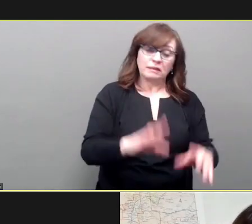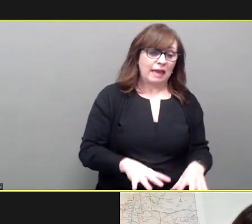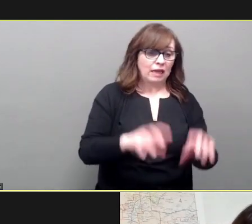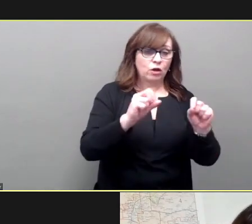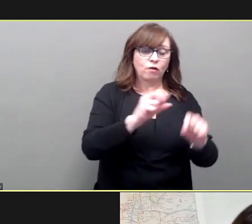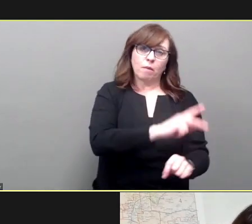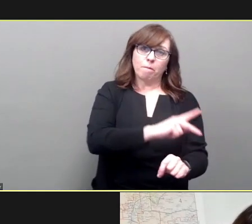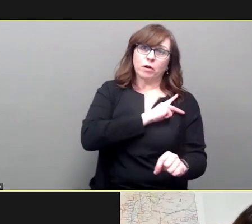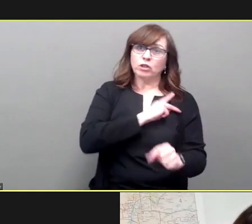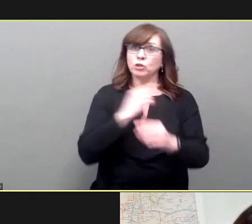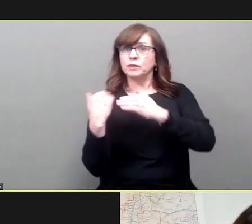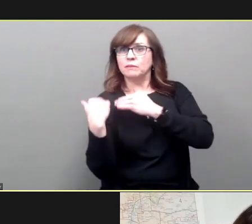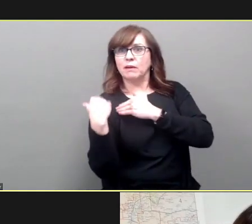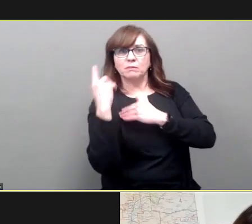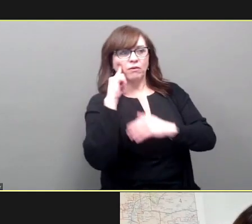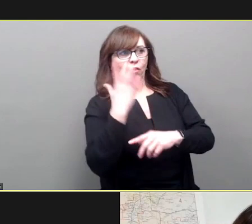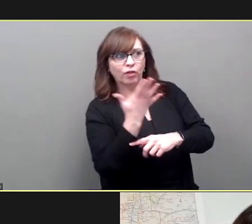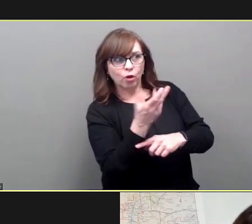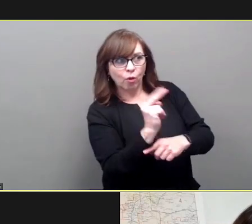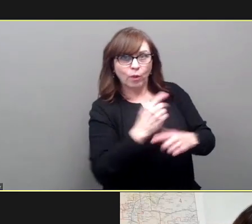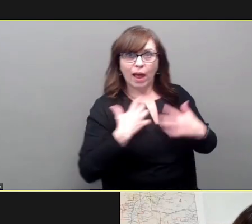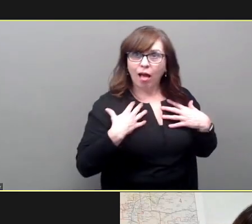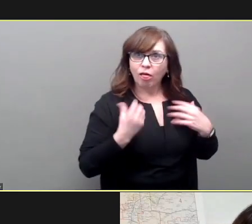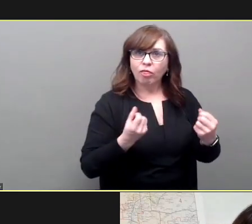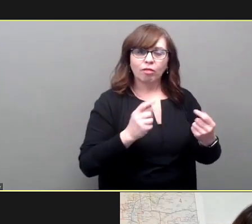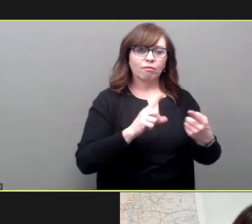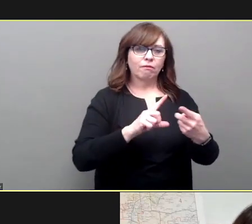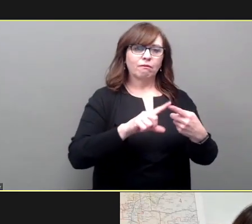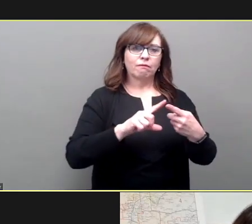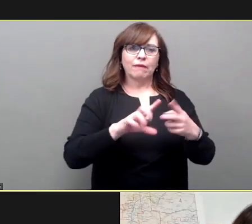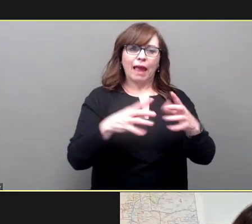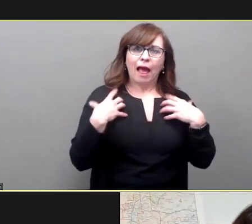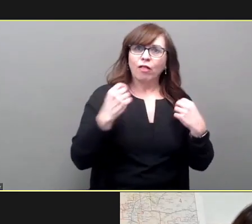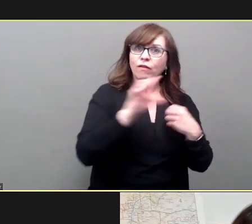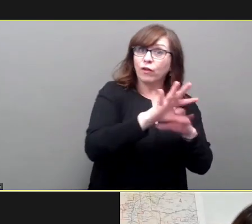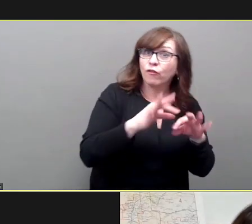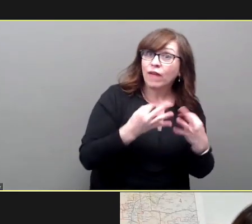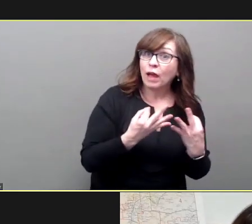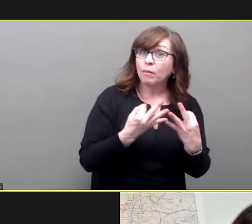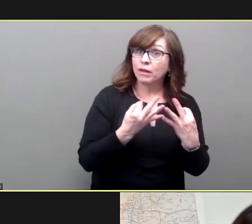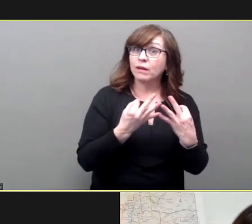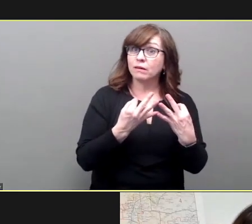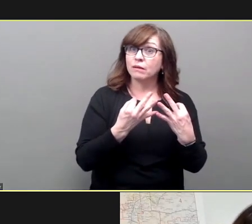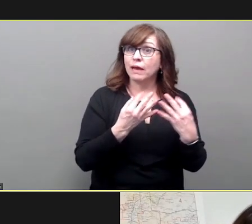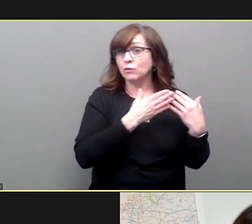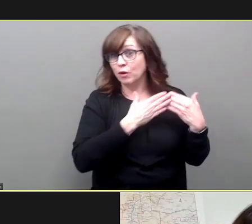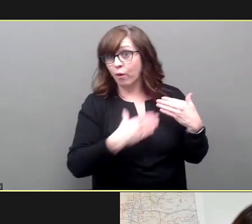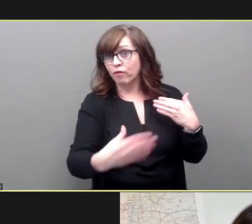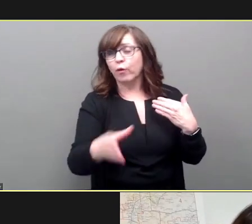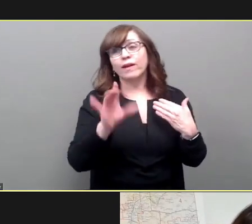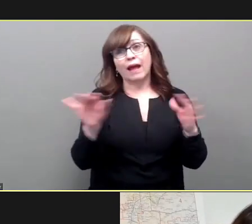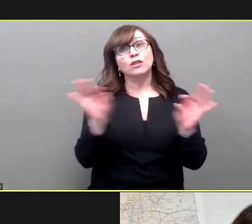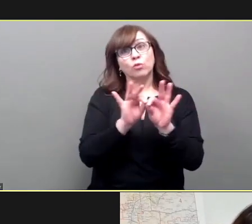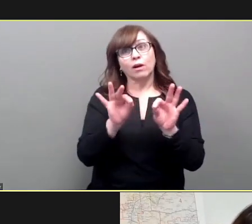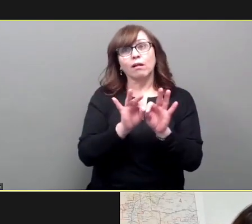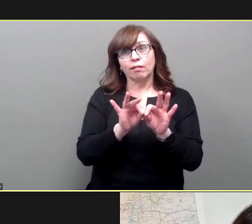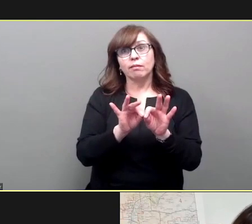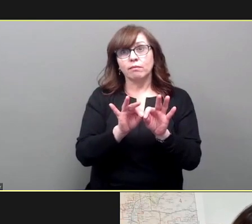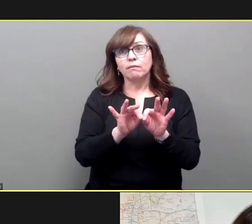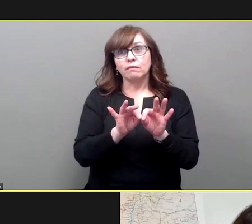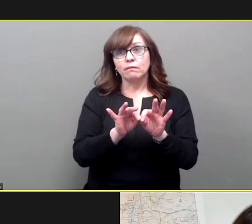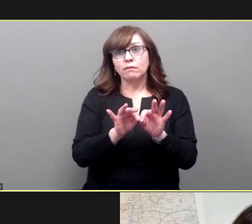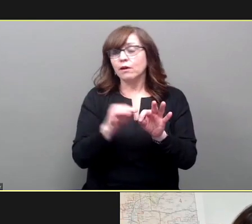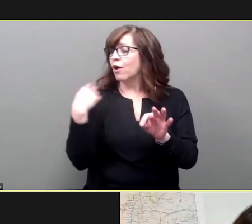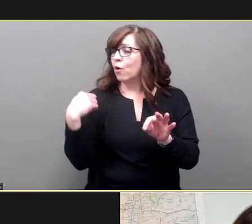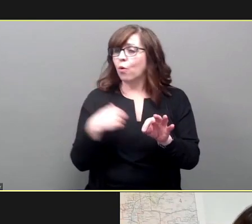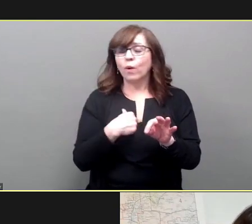health, the health of their family, and the health of their community. And so that's critical. And I think we've all driven around,